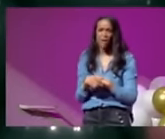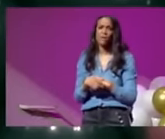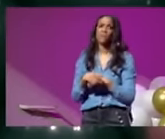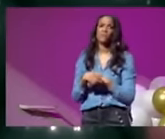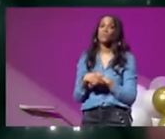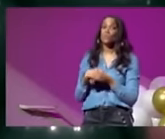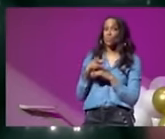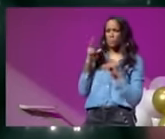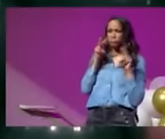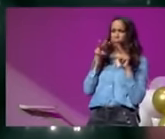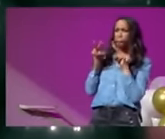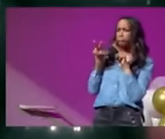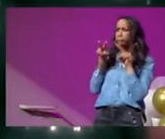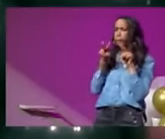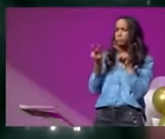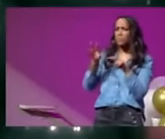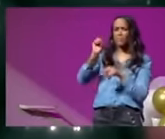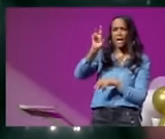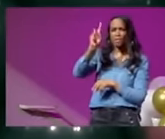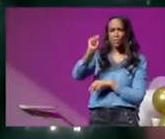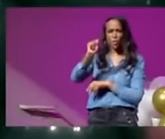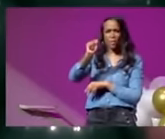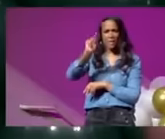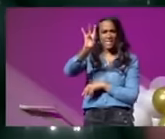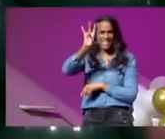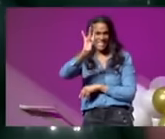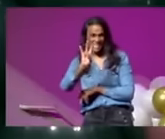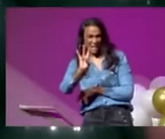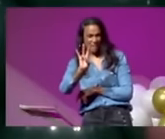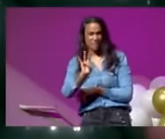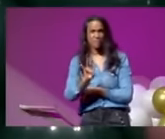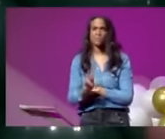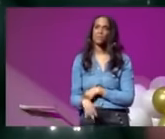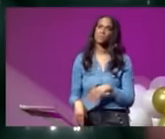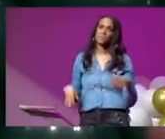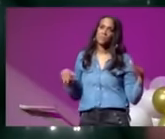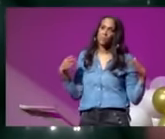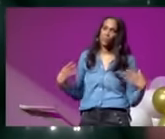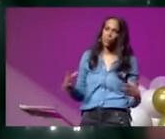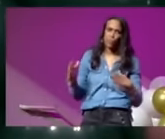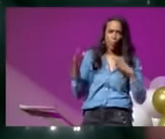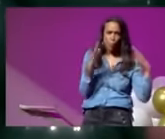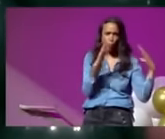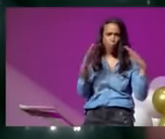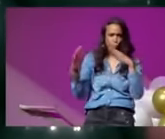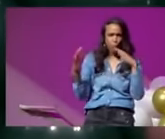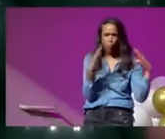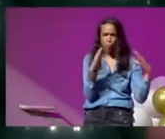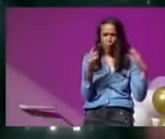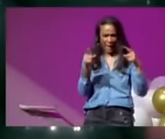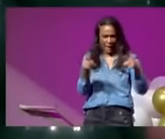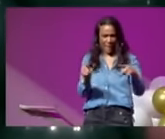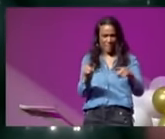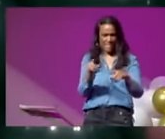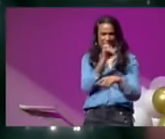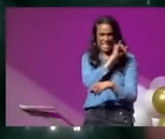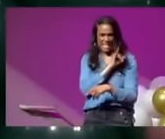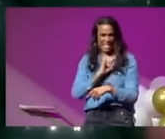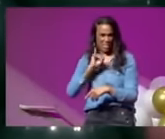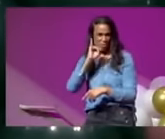and horror of October 7th has been disproportionate in terms of the